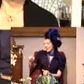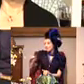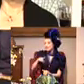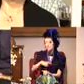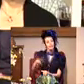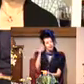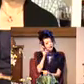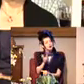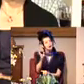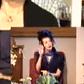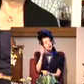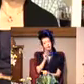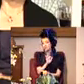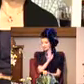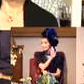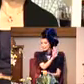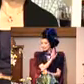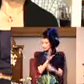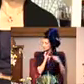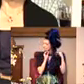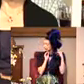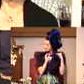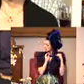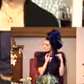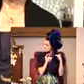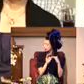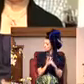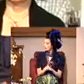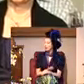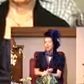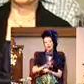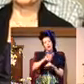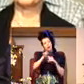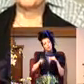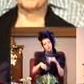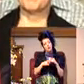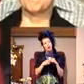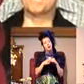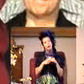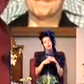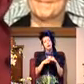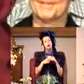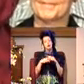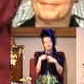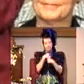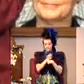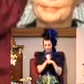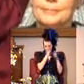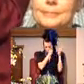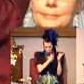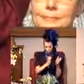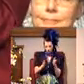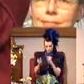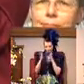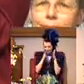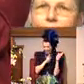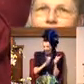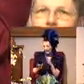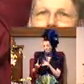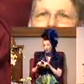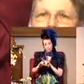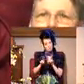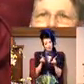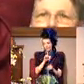about a maker. maker's plan. But could